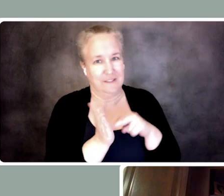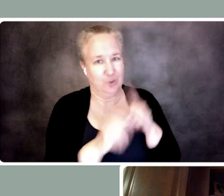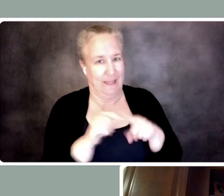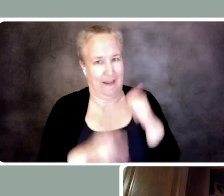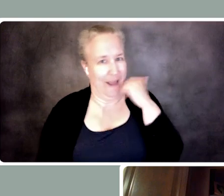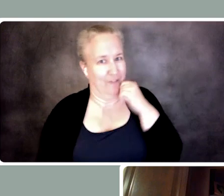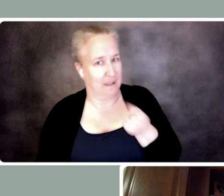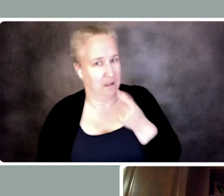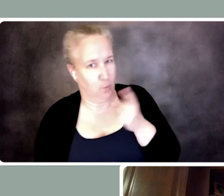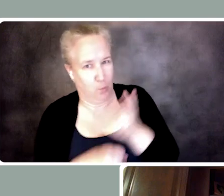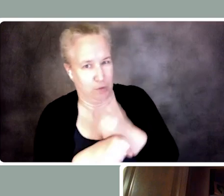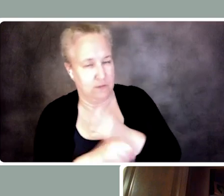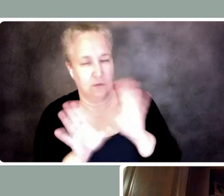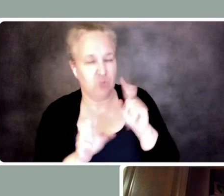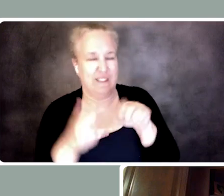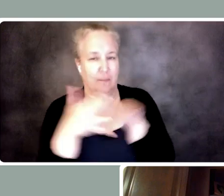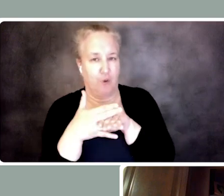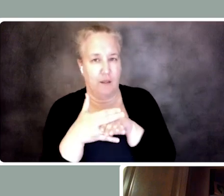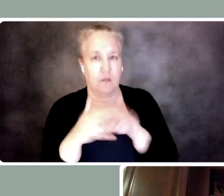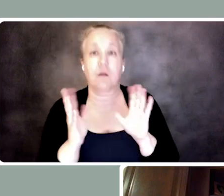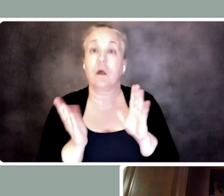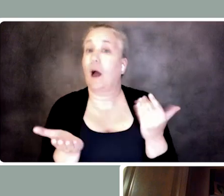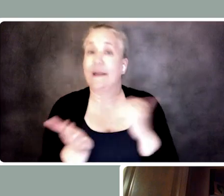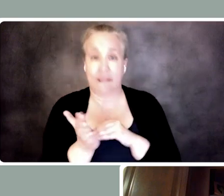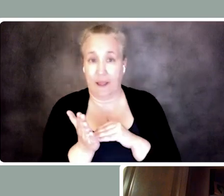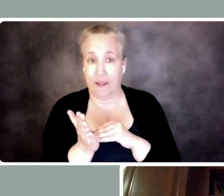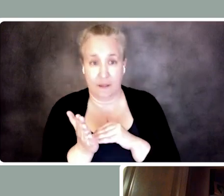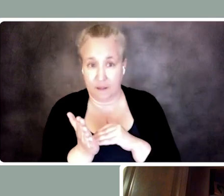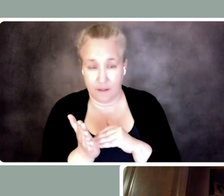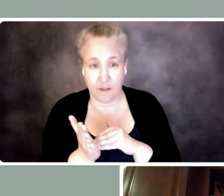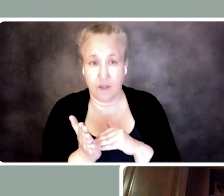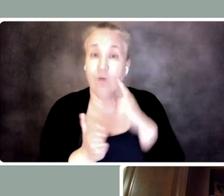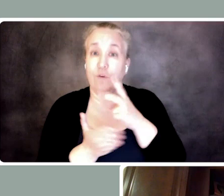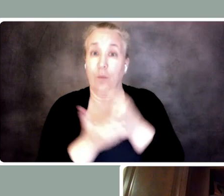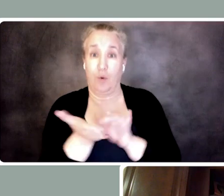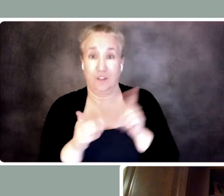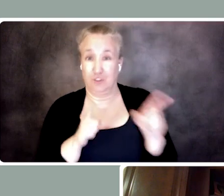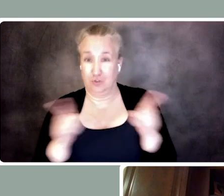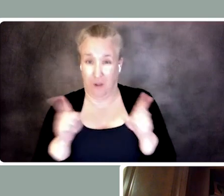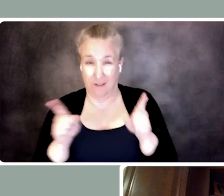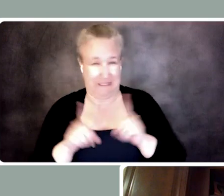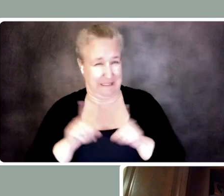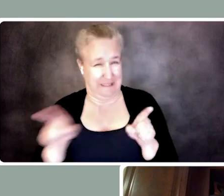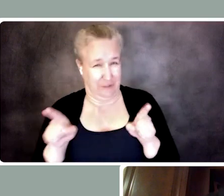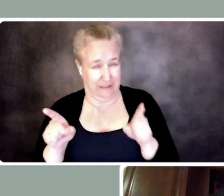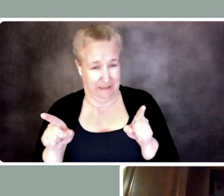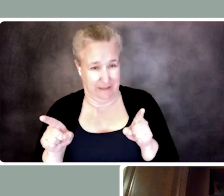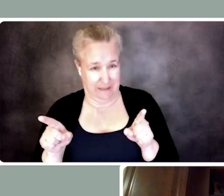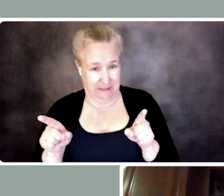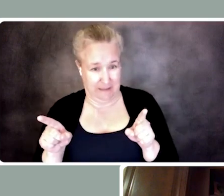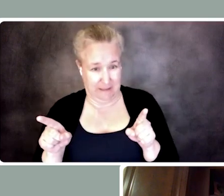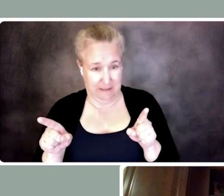to give a break. I think that's the thing. And again, the pharmacogenomics of both these drugs are very different. Verzenio is actually twice a